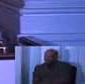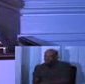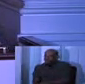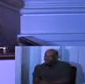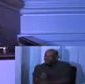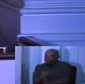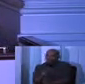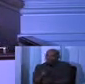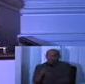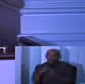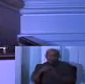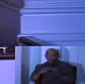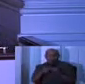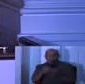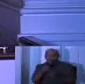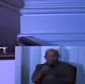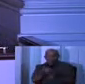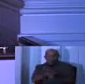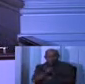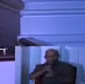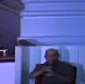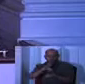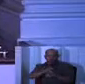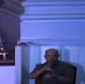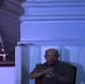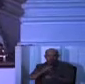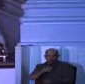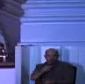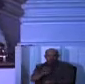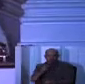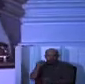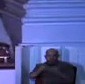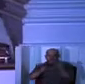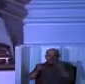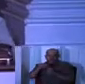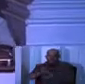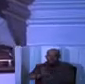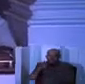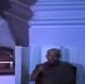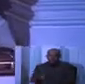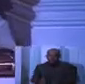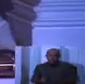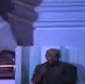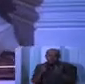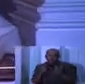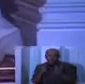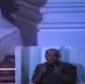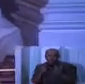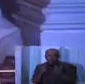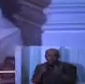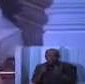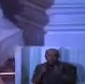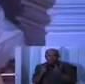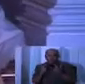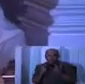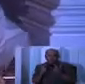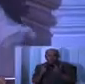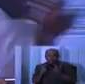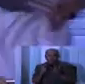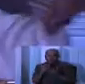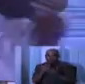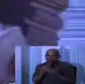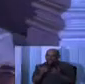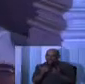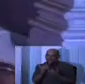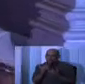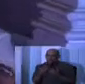And we also have friends from the Church of Religious Science, or Spiritual Living, as we now call them. And so it's good to have